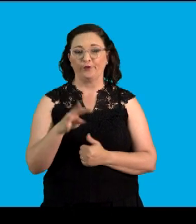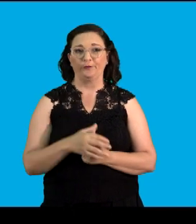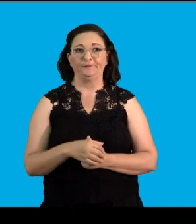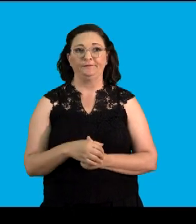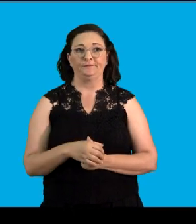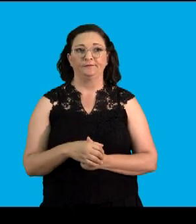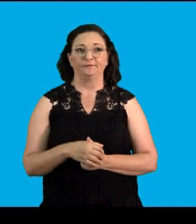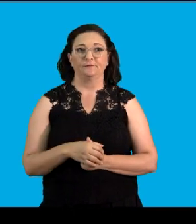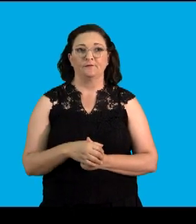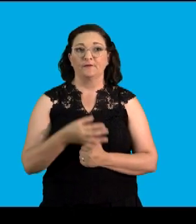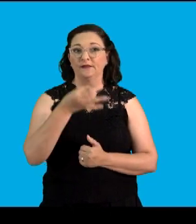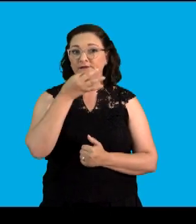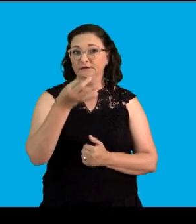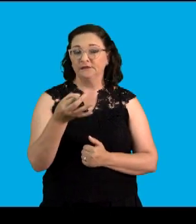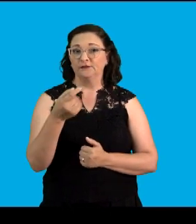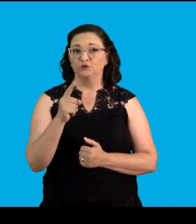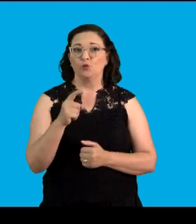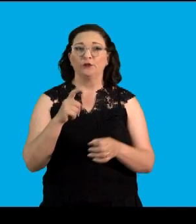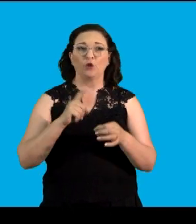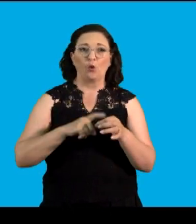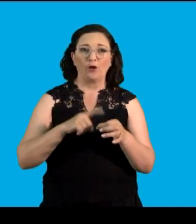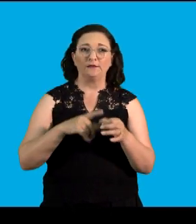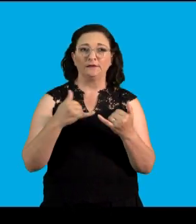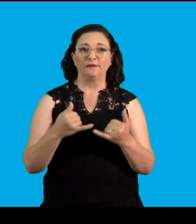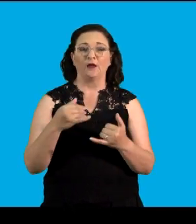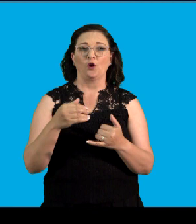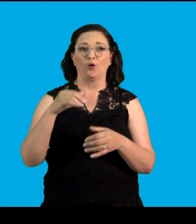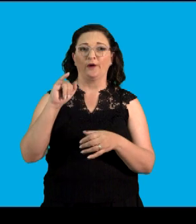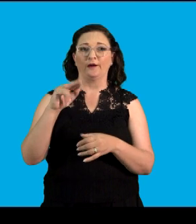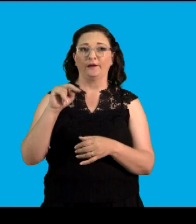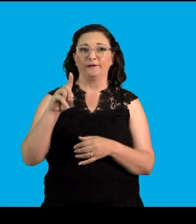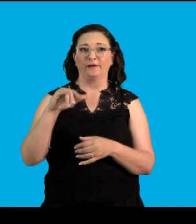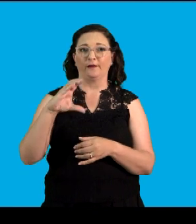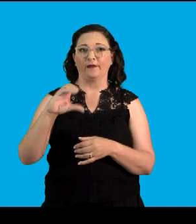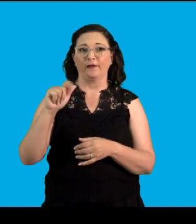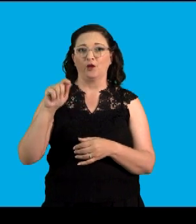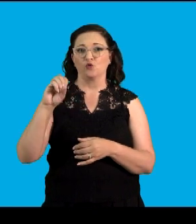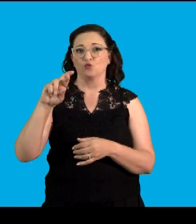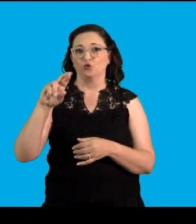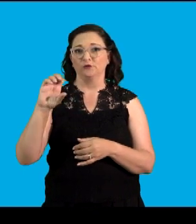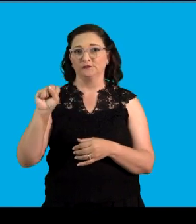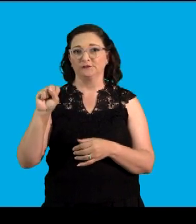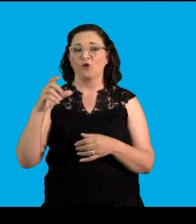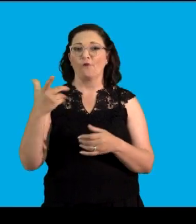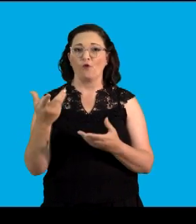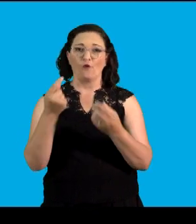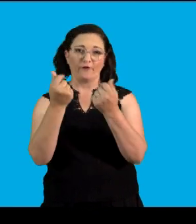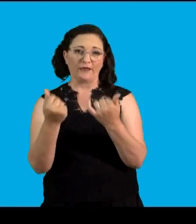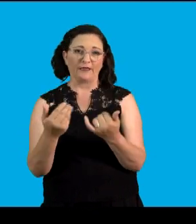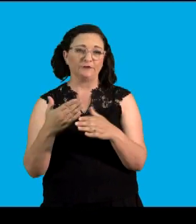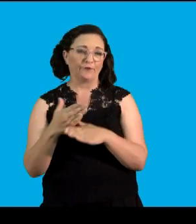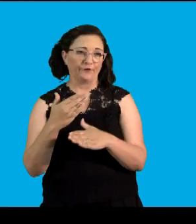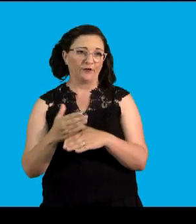4.4. It suggests quality indicators for the financial function. So suggest